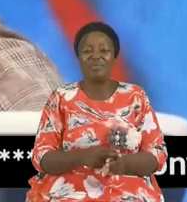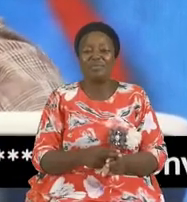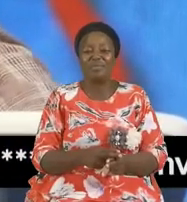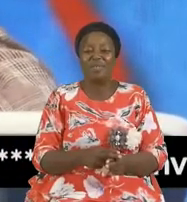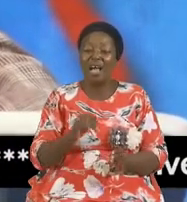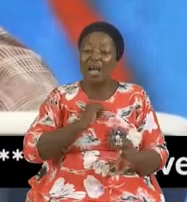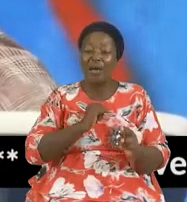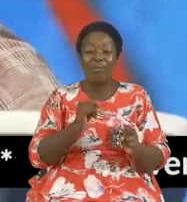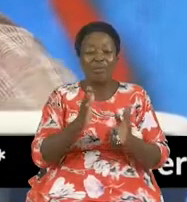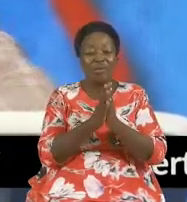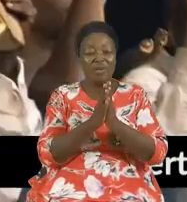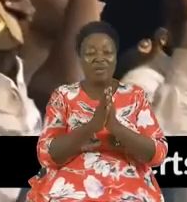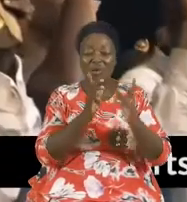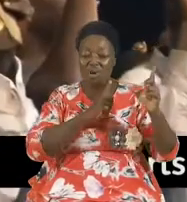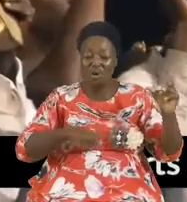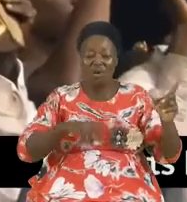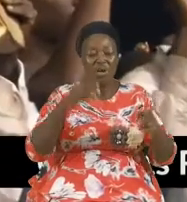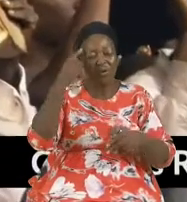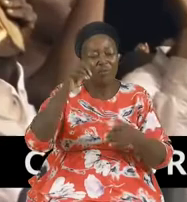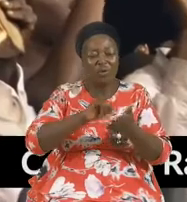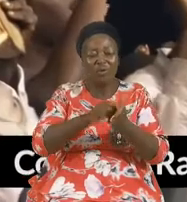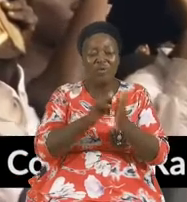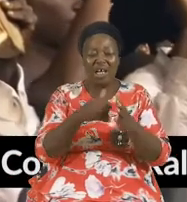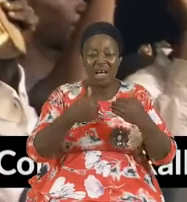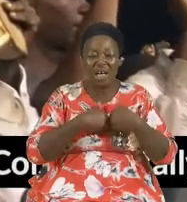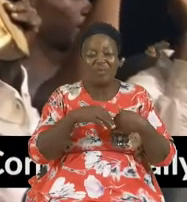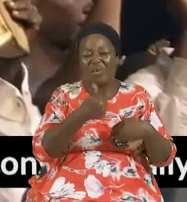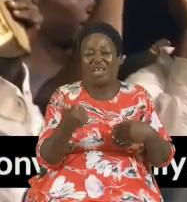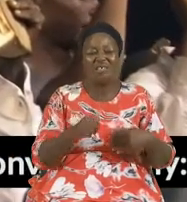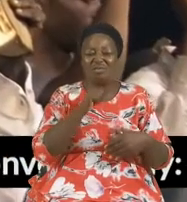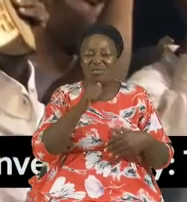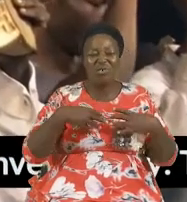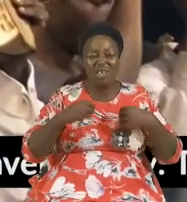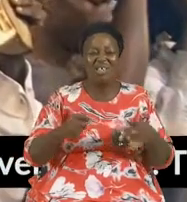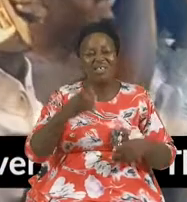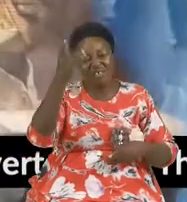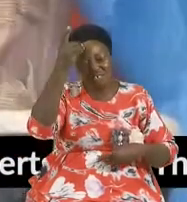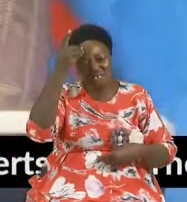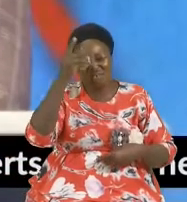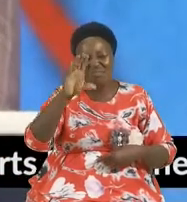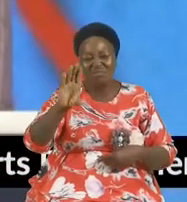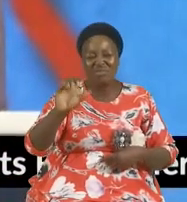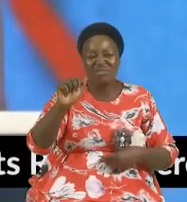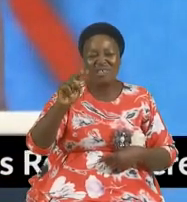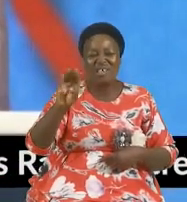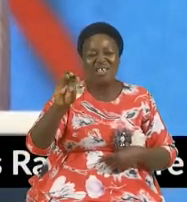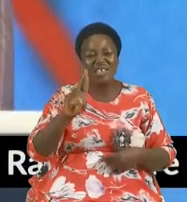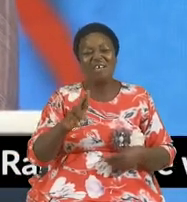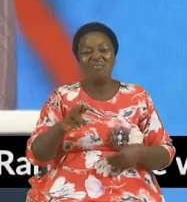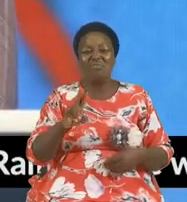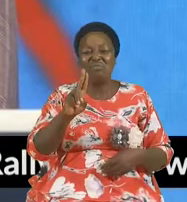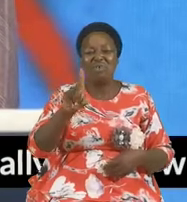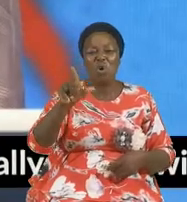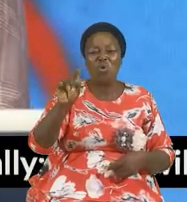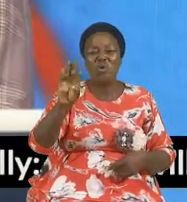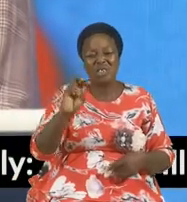in Jesus' name. I pray, Lord, for those who have any incurable disease,